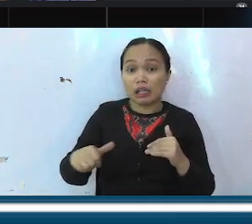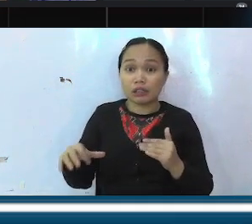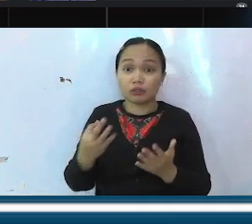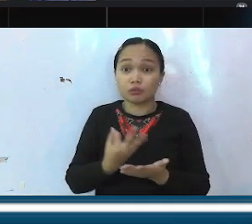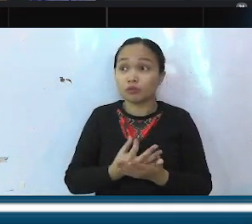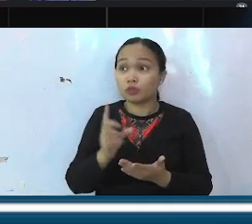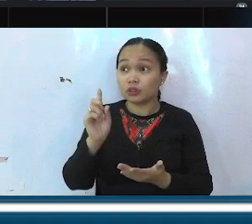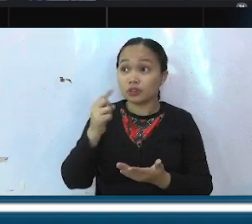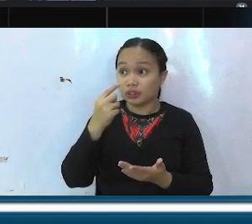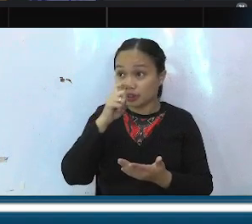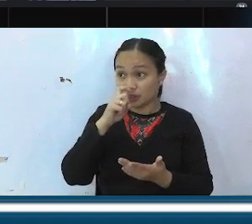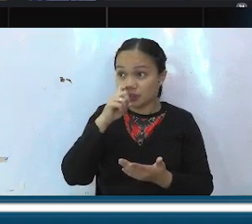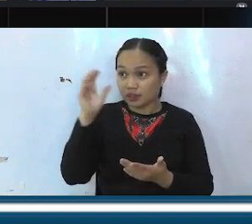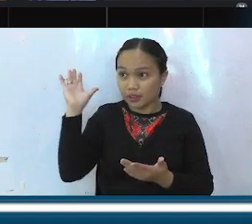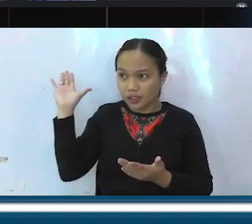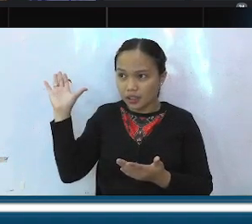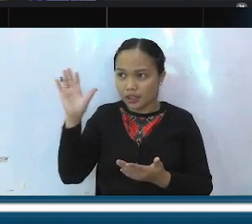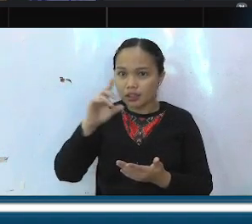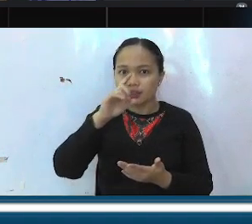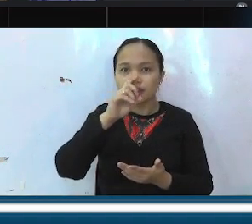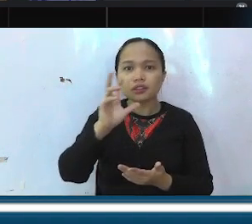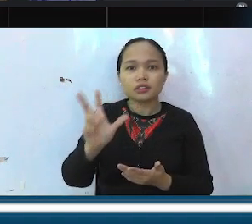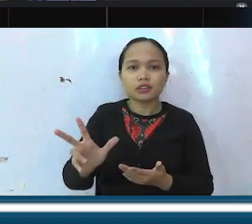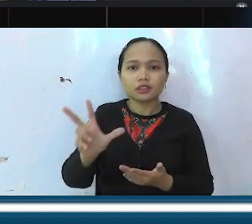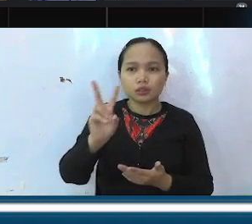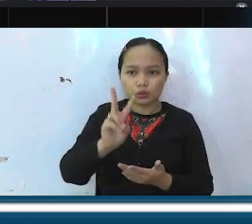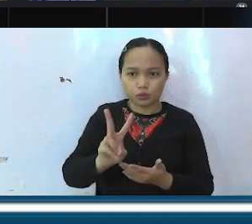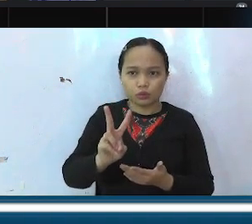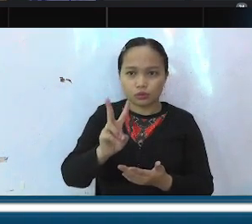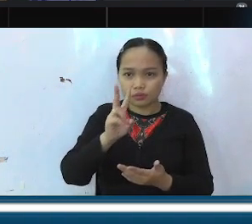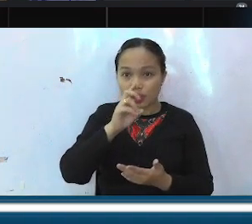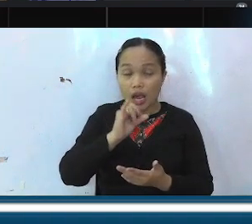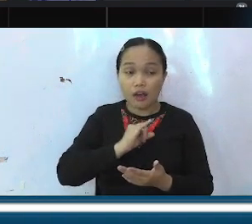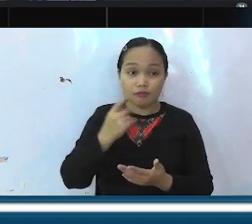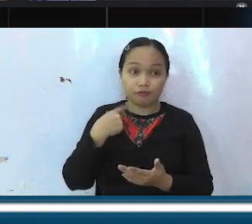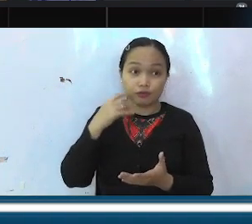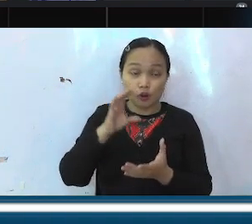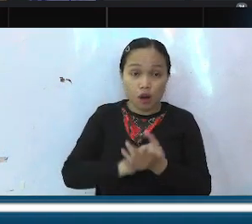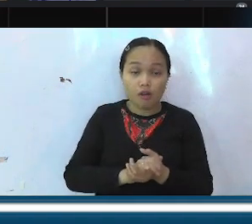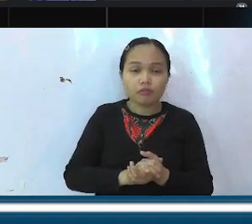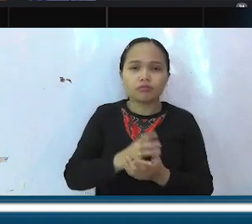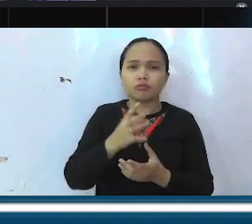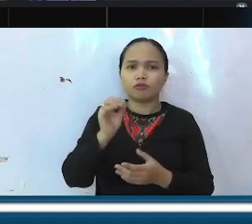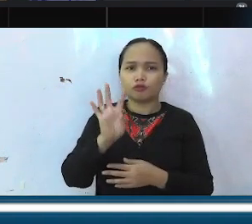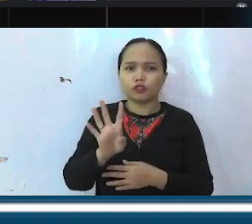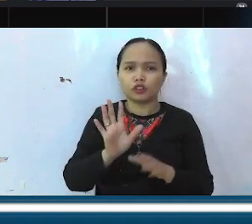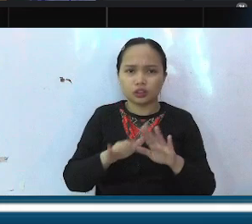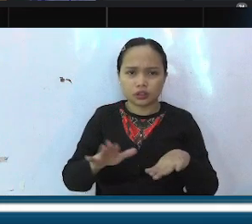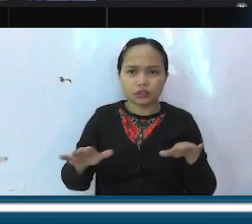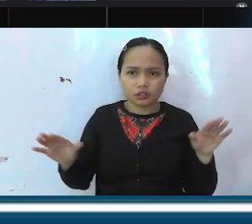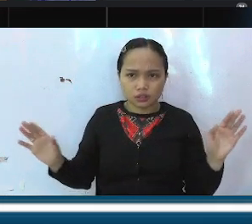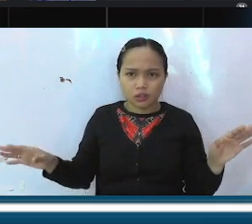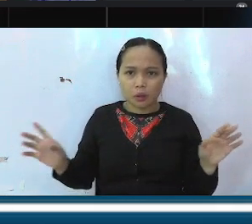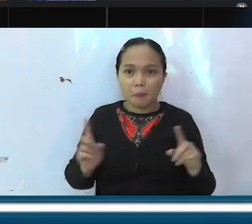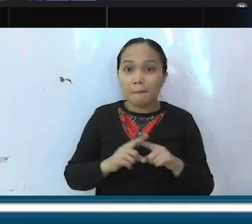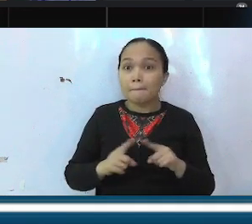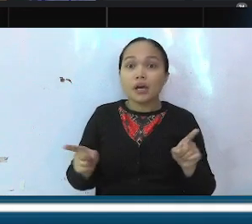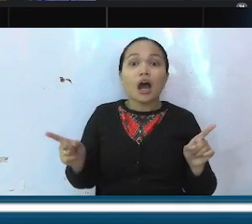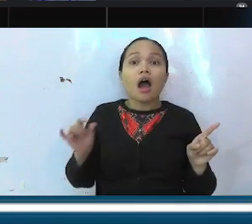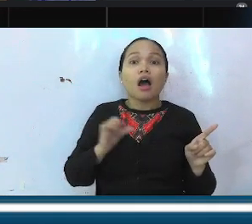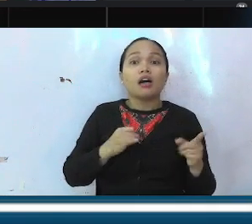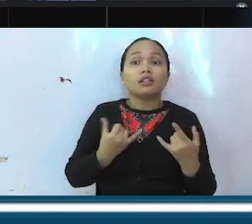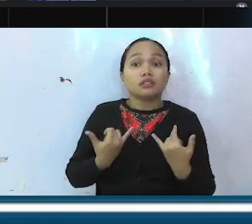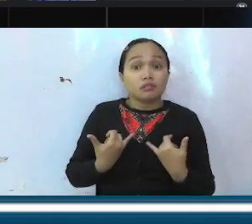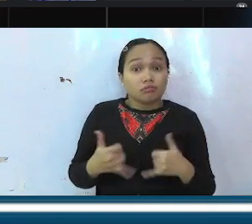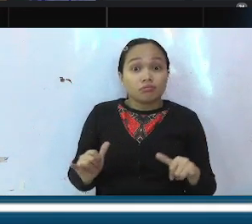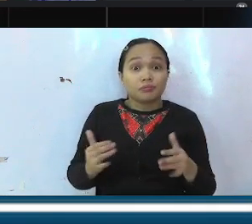I'm 32 years old. Amen. I'm 32 years old. I have a wife. I have four children. But I still, before